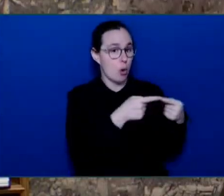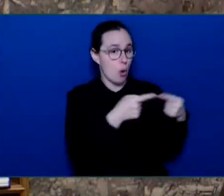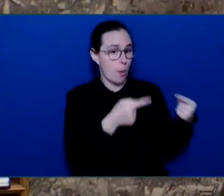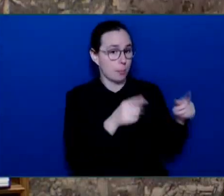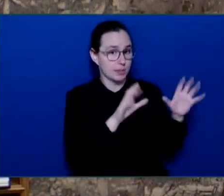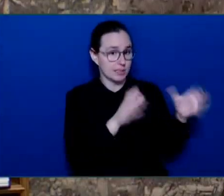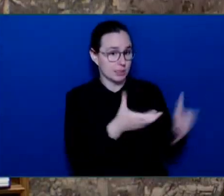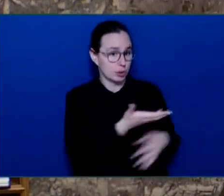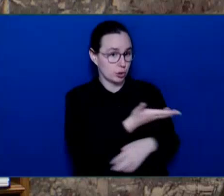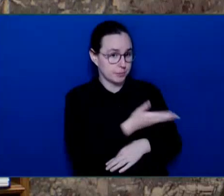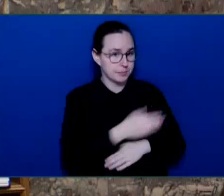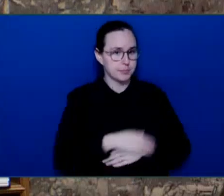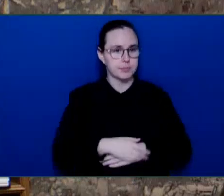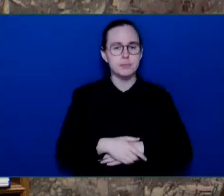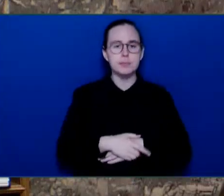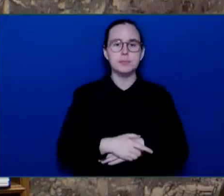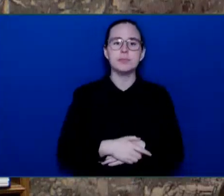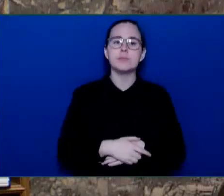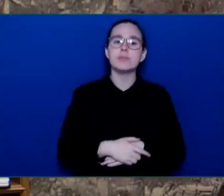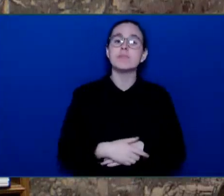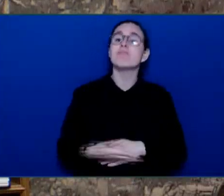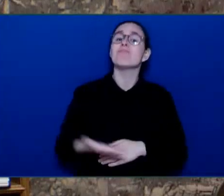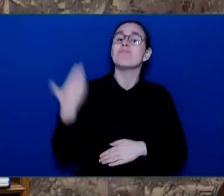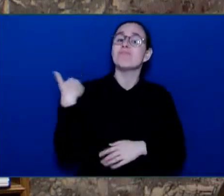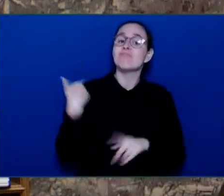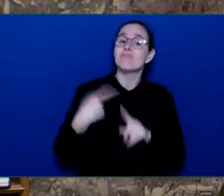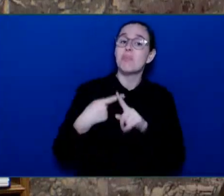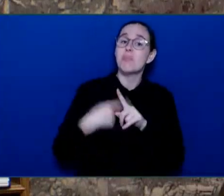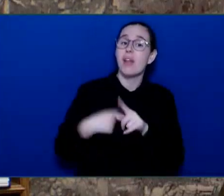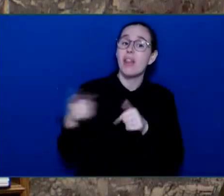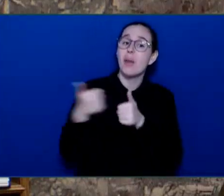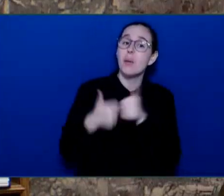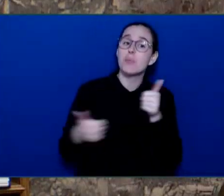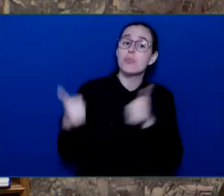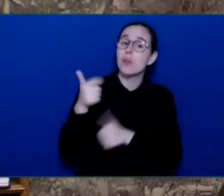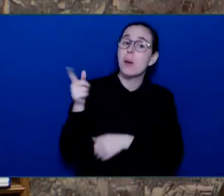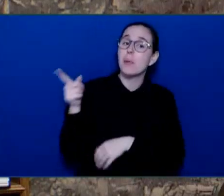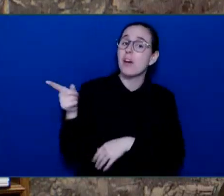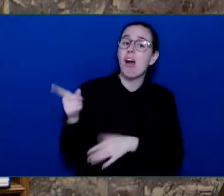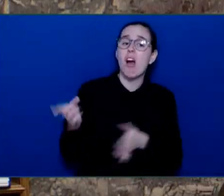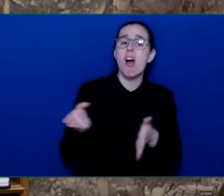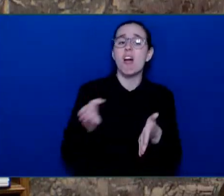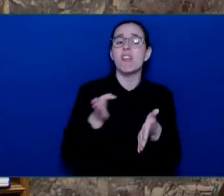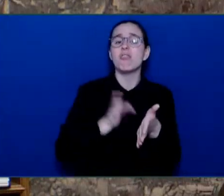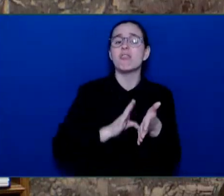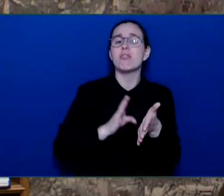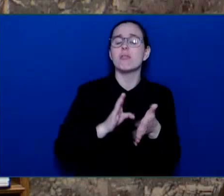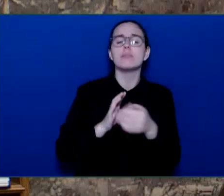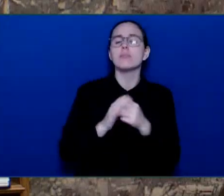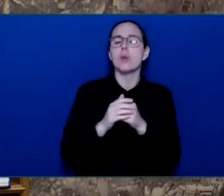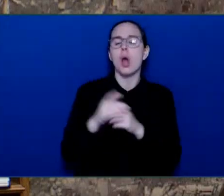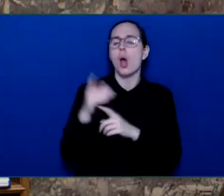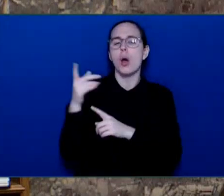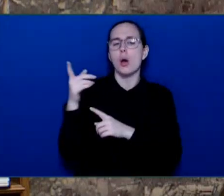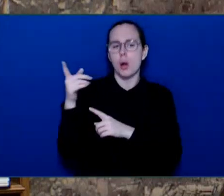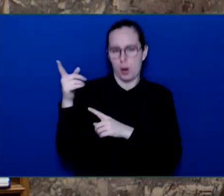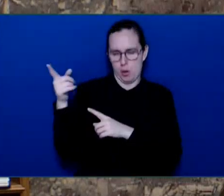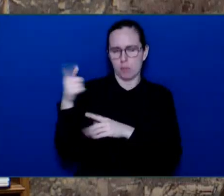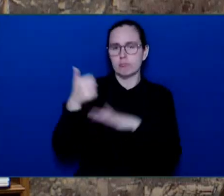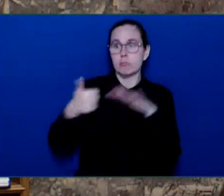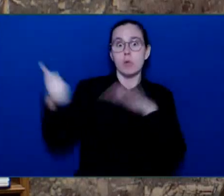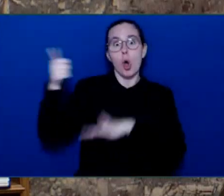exempted East Coast homes from the carbon tax, a move that acknowledged the rising and crushing cost